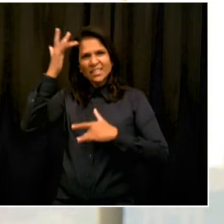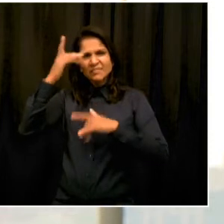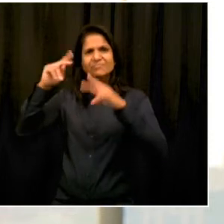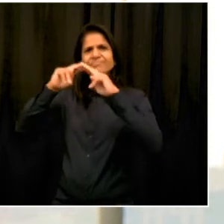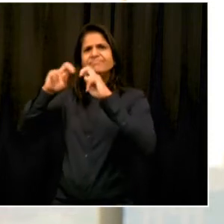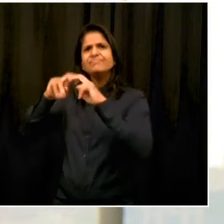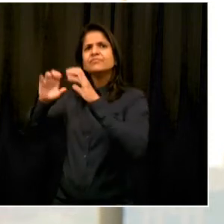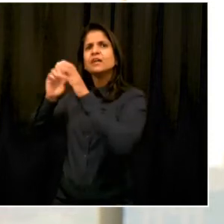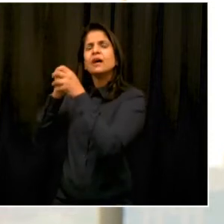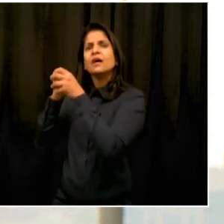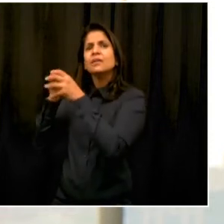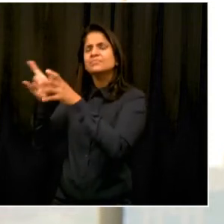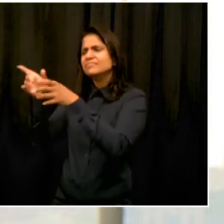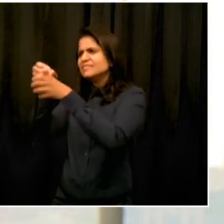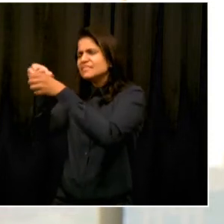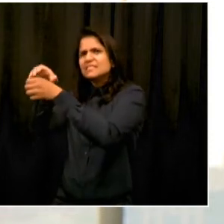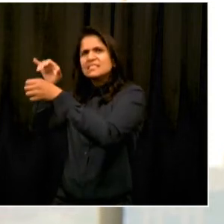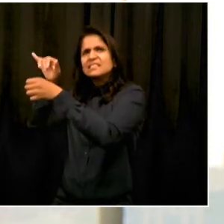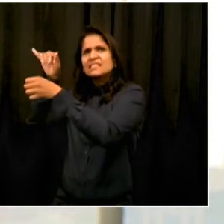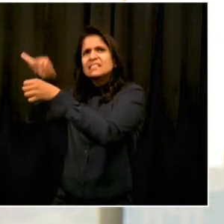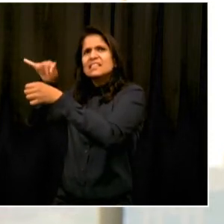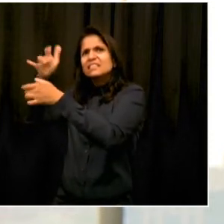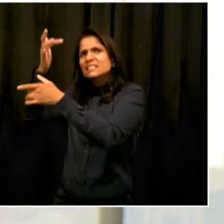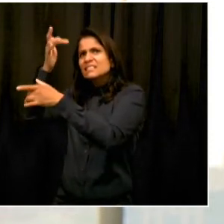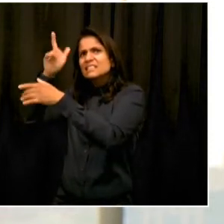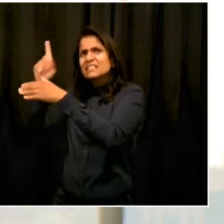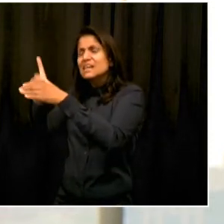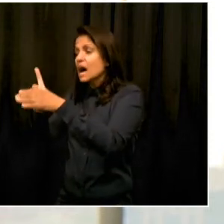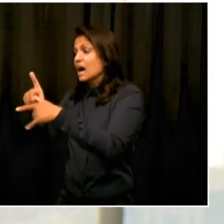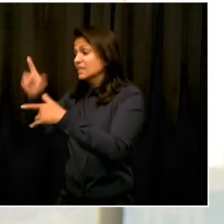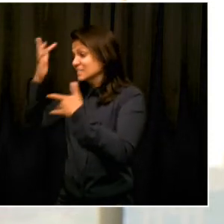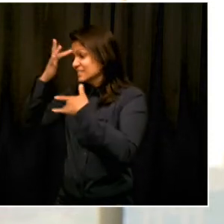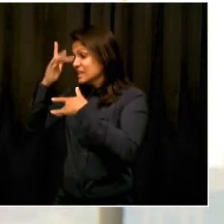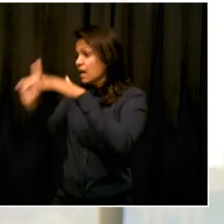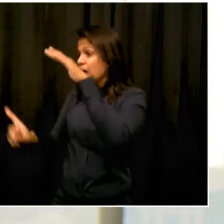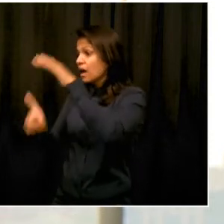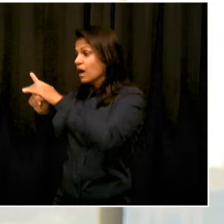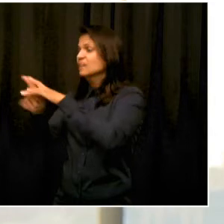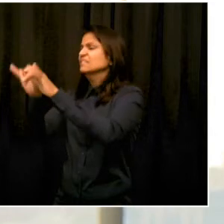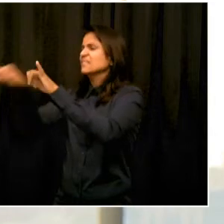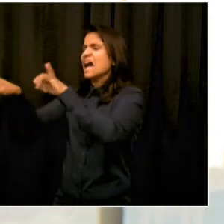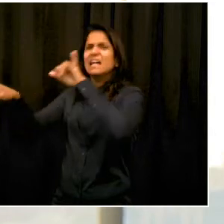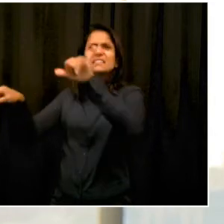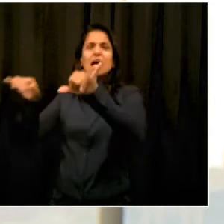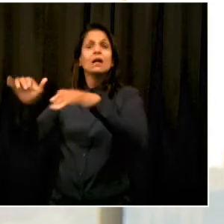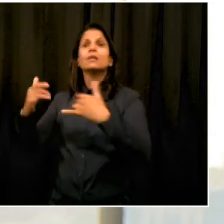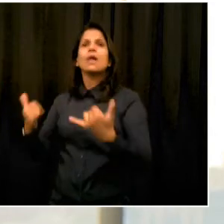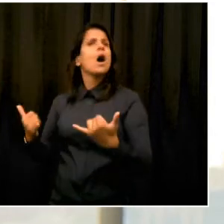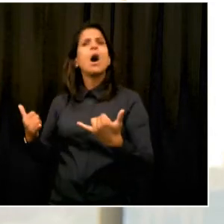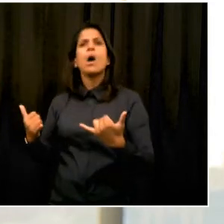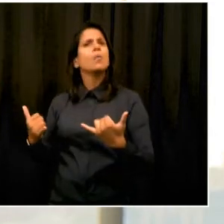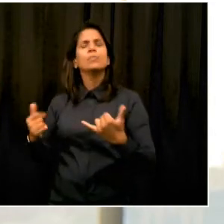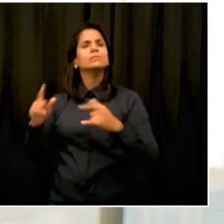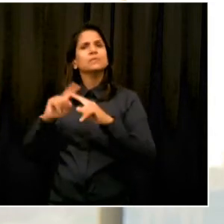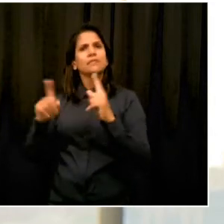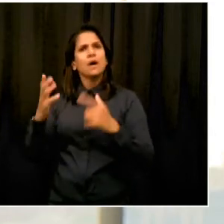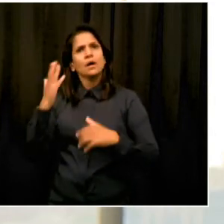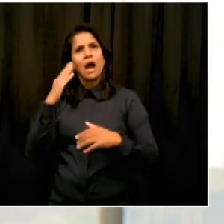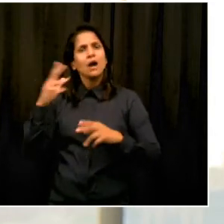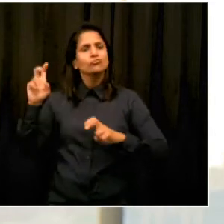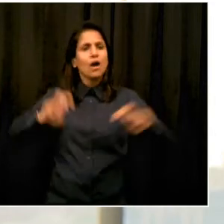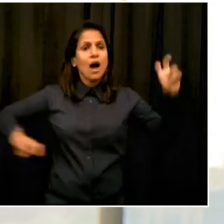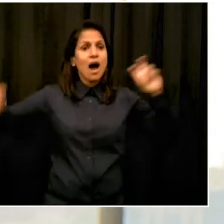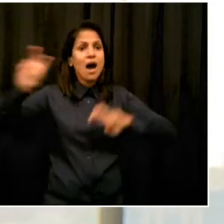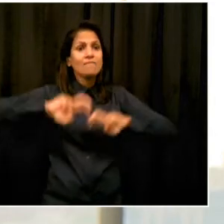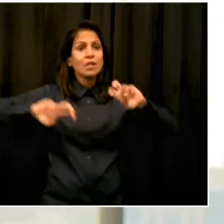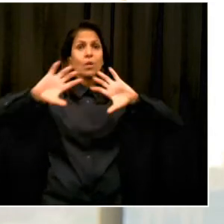world, travel, not just in one province or in one country, but literally to continents all